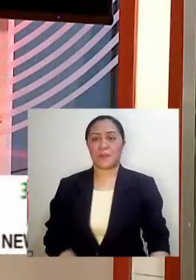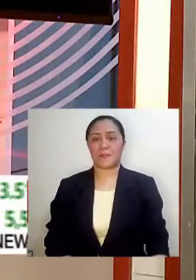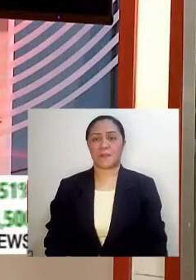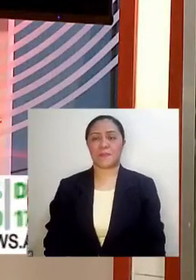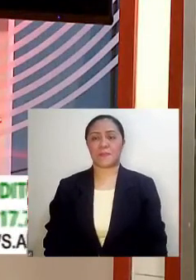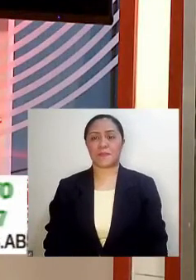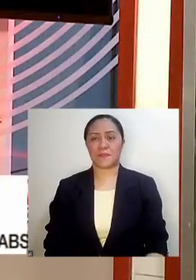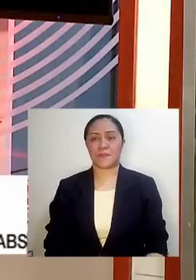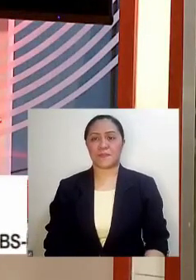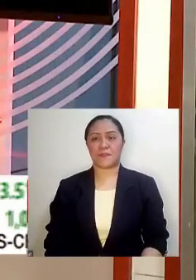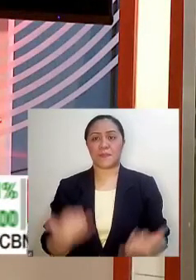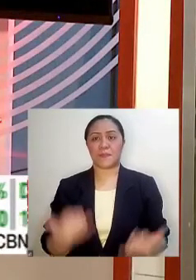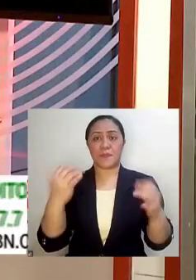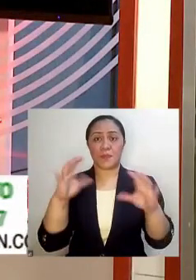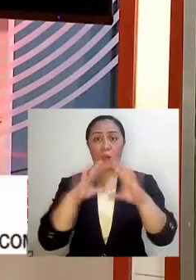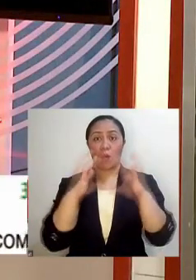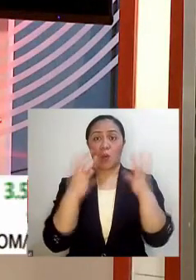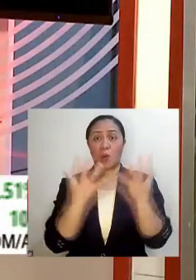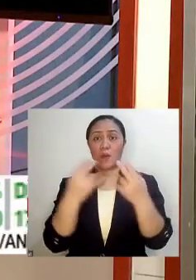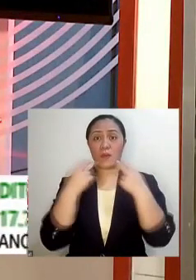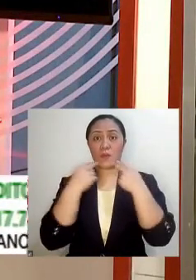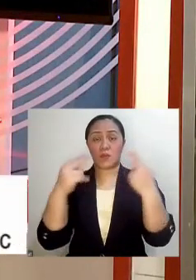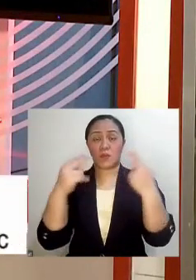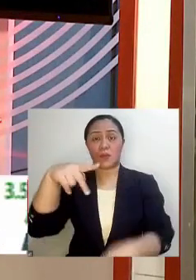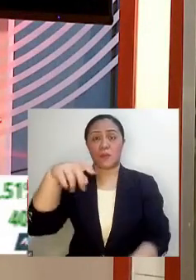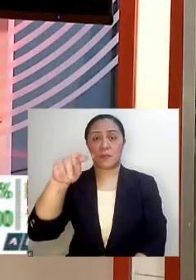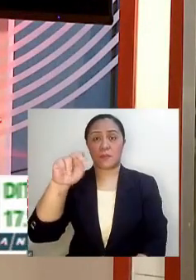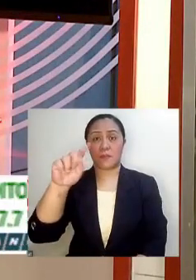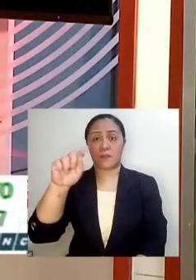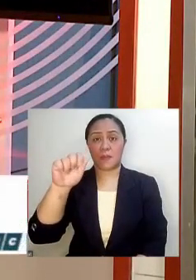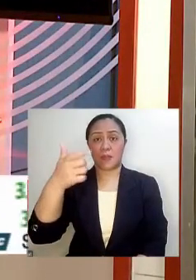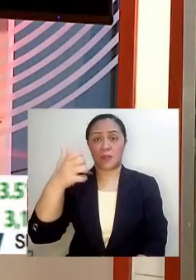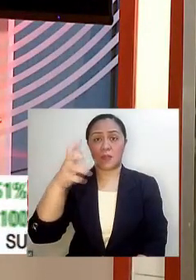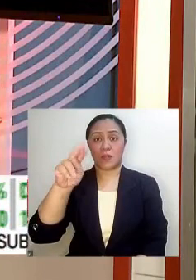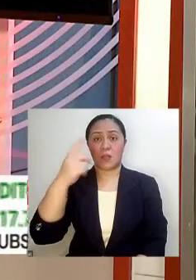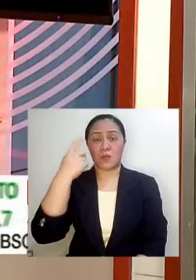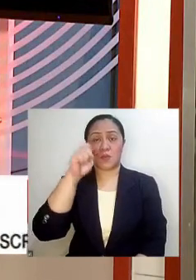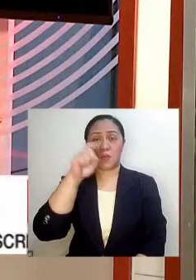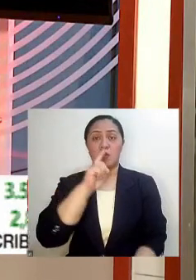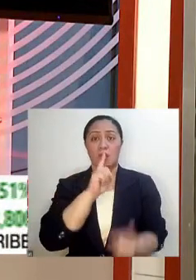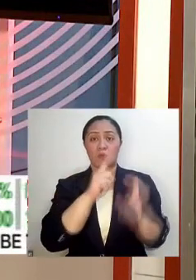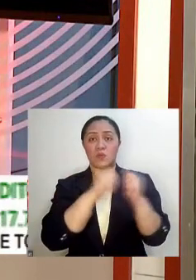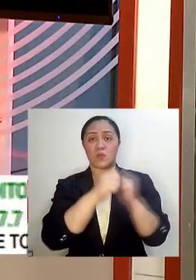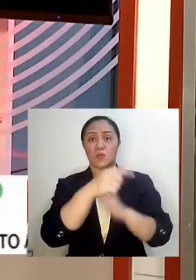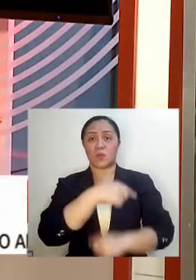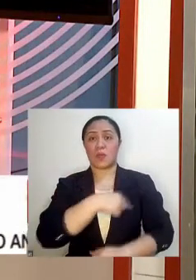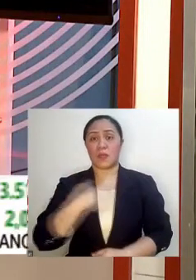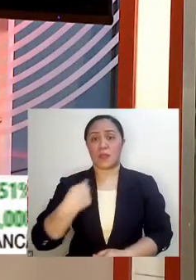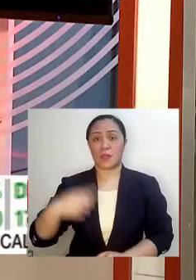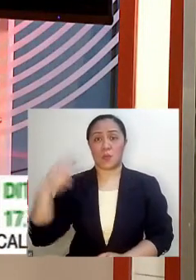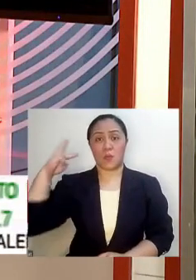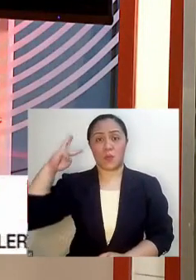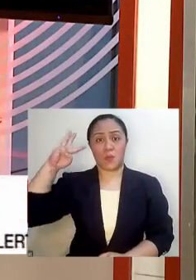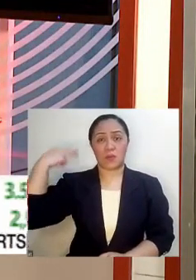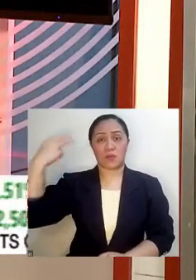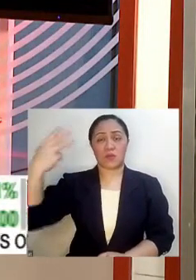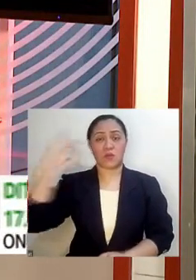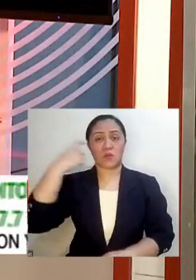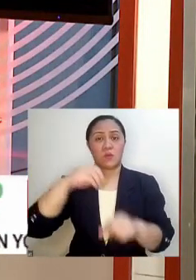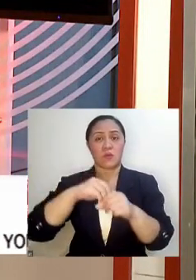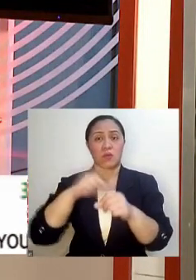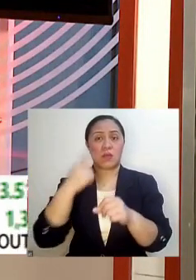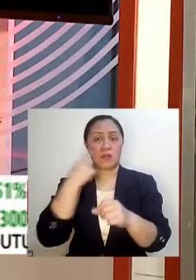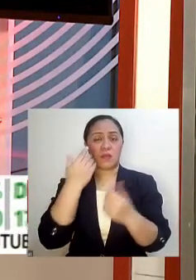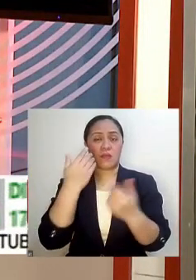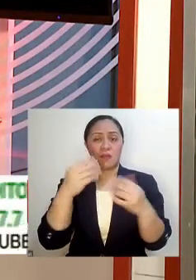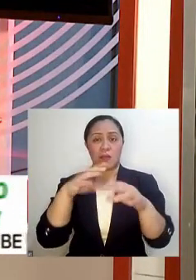World news, the Pentagon will review its strategy towards China, including Washington's military footprint in that part of the world.